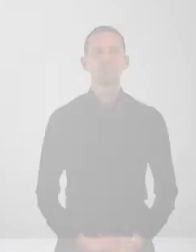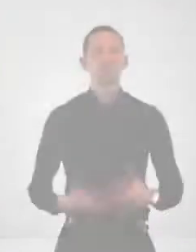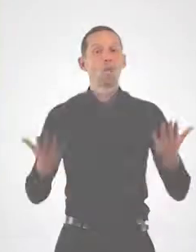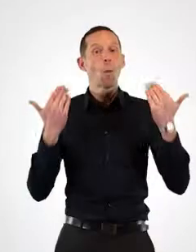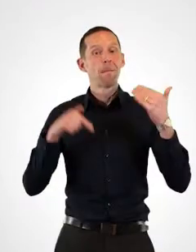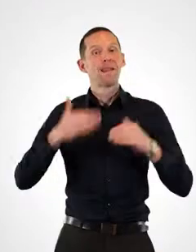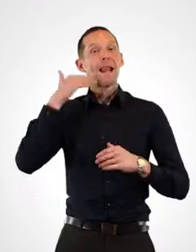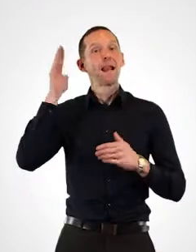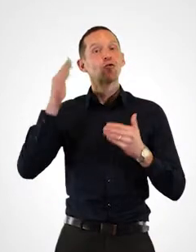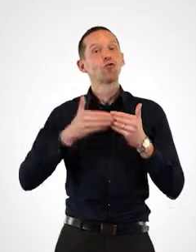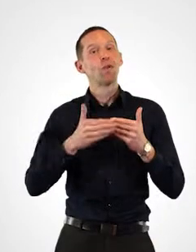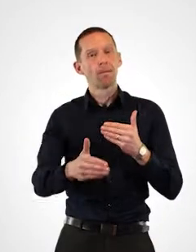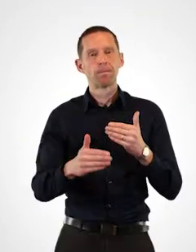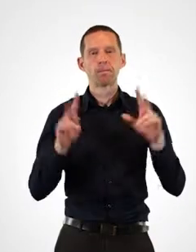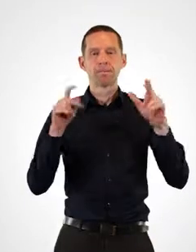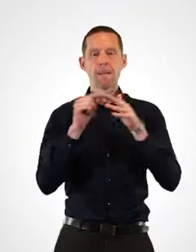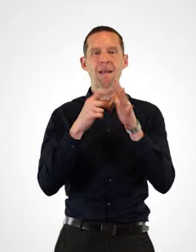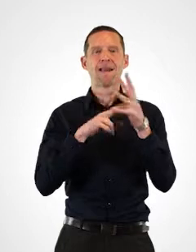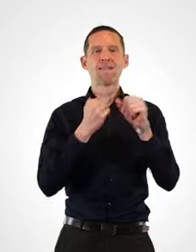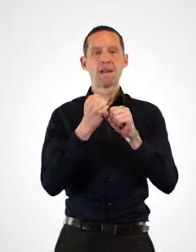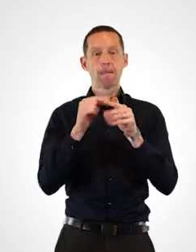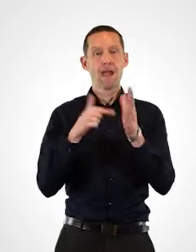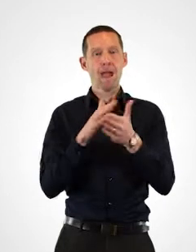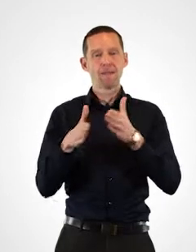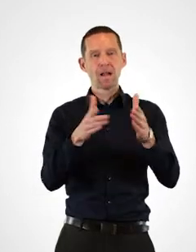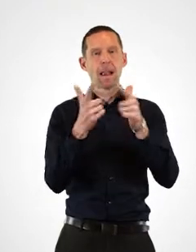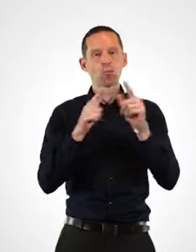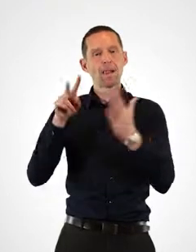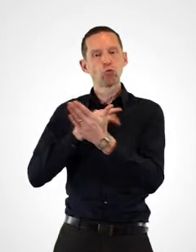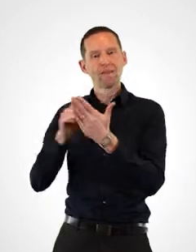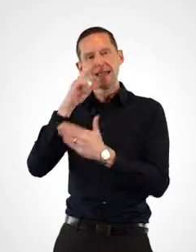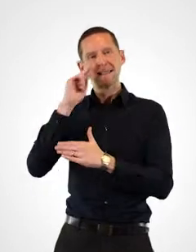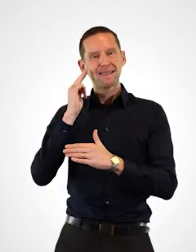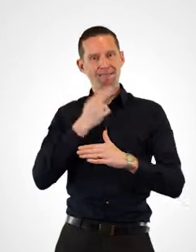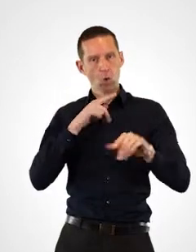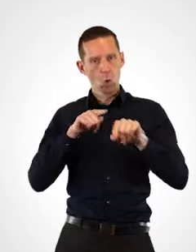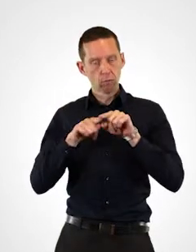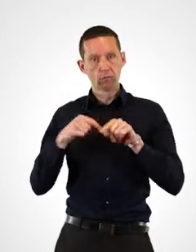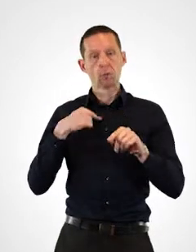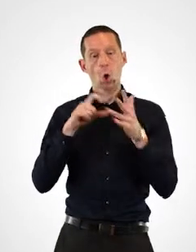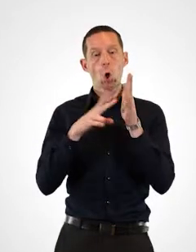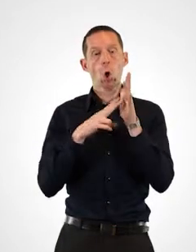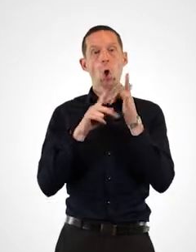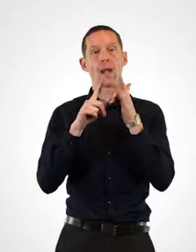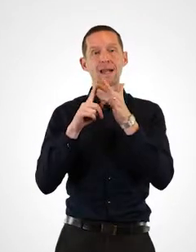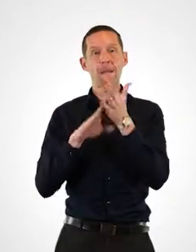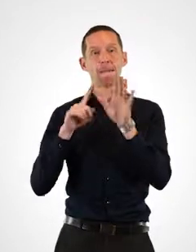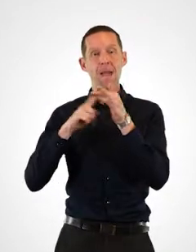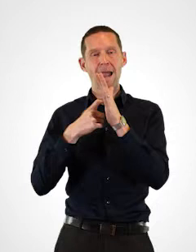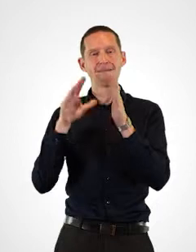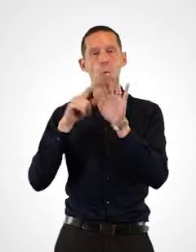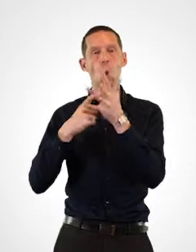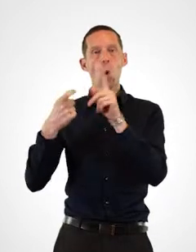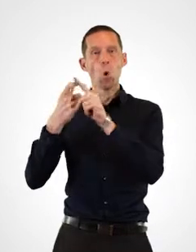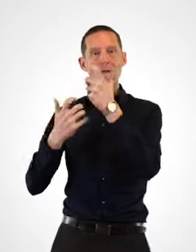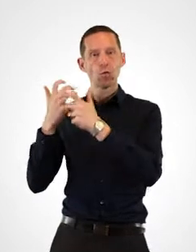Welcome to our lecture series, Paving the Path from Language to Literacy for Young Deaf Learners. I'm Connie from York University in Toronto, Canada. And